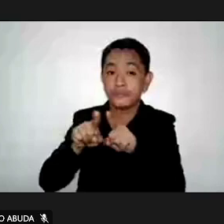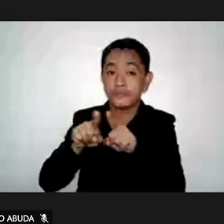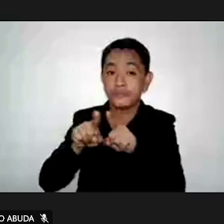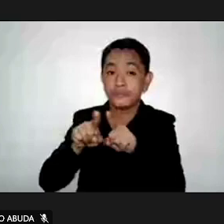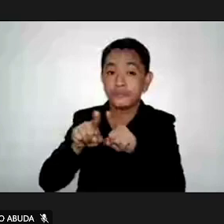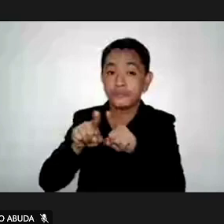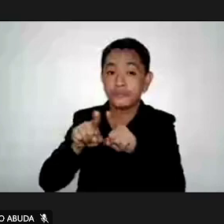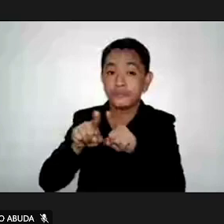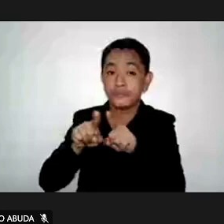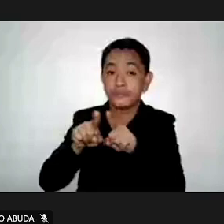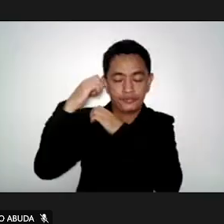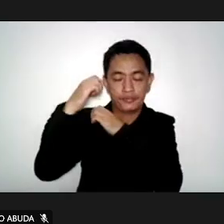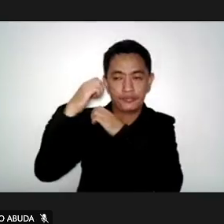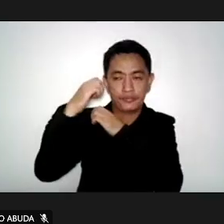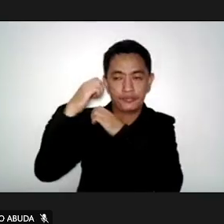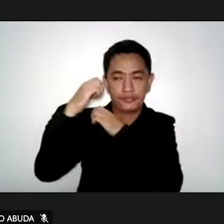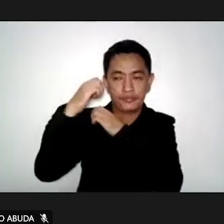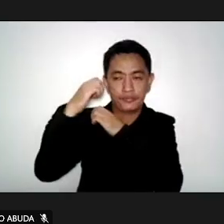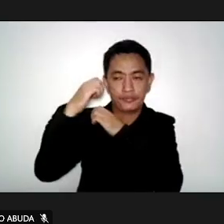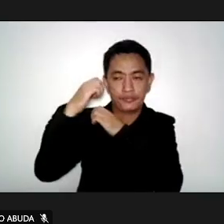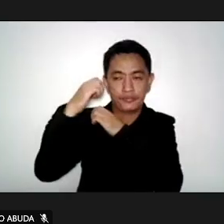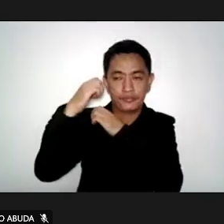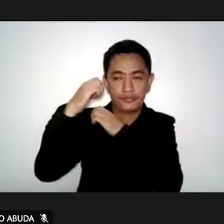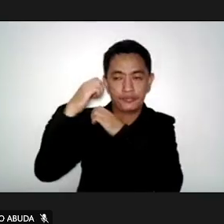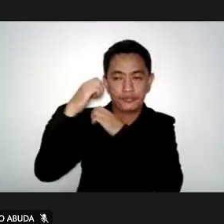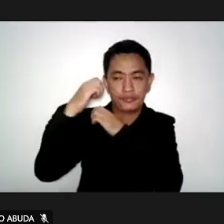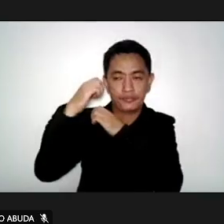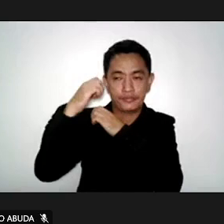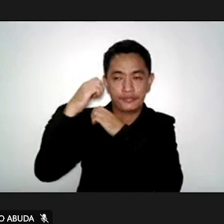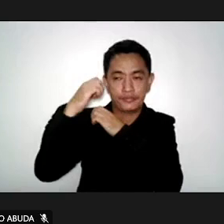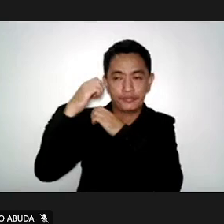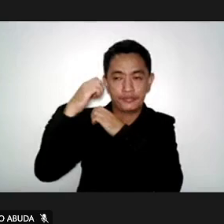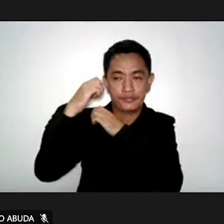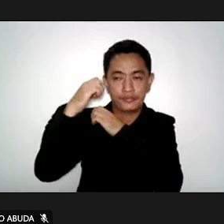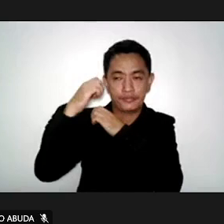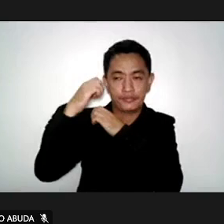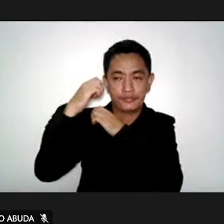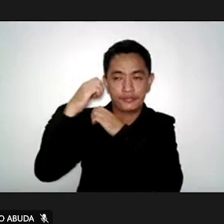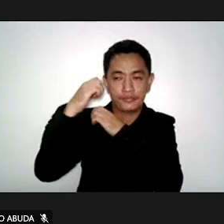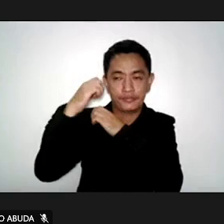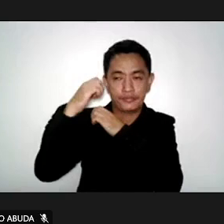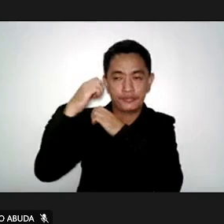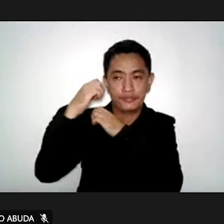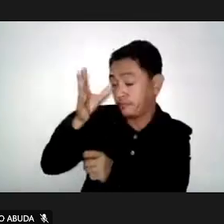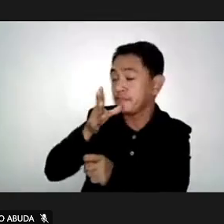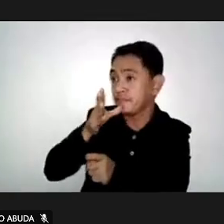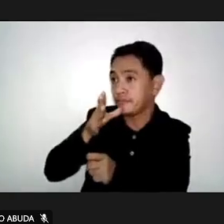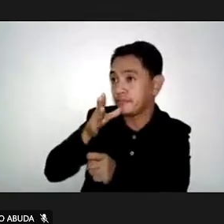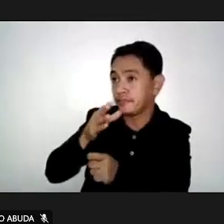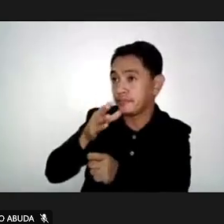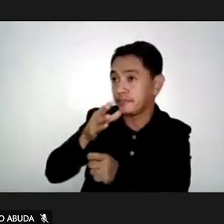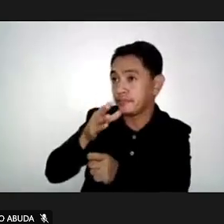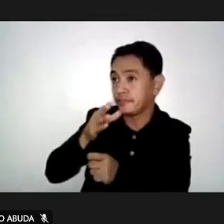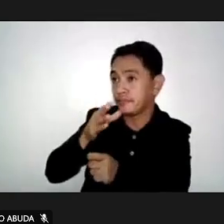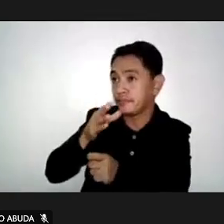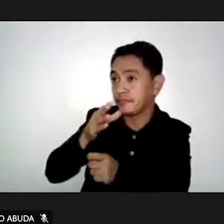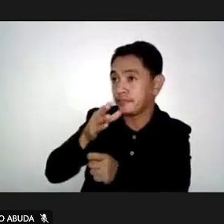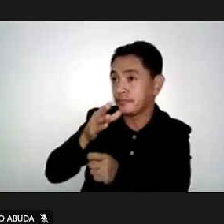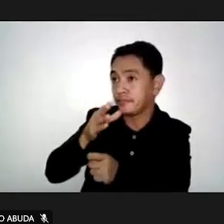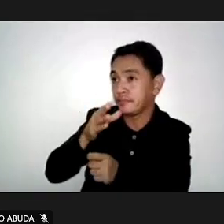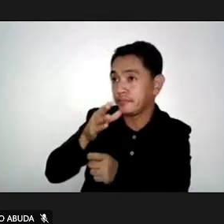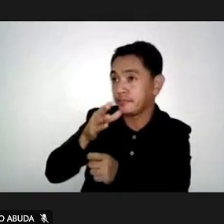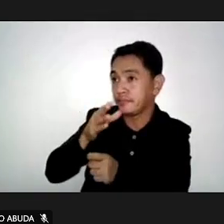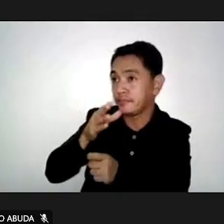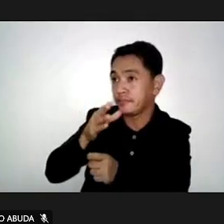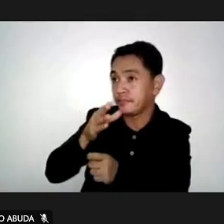specific set of skills is not an expectation that we should get from our parents